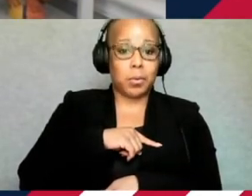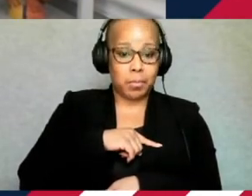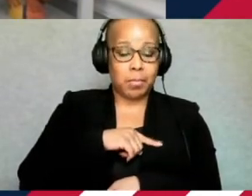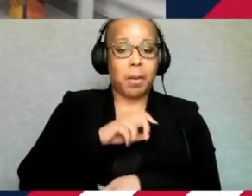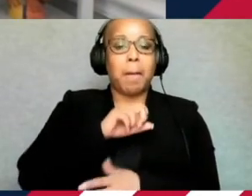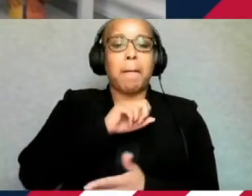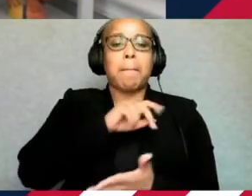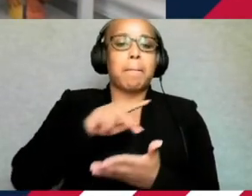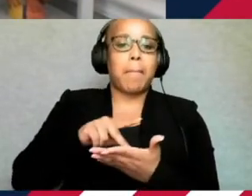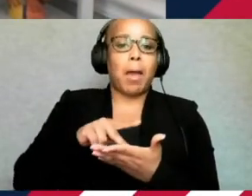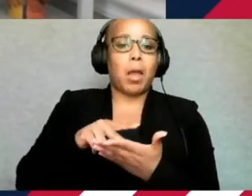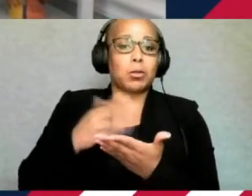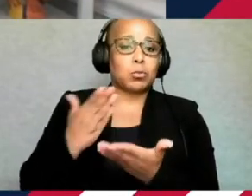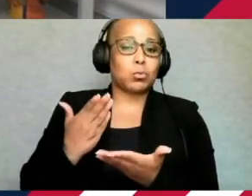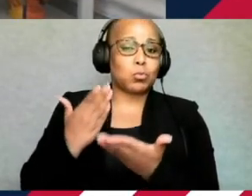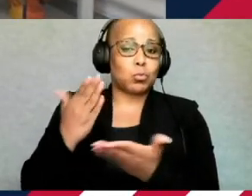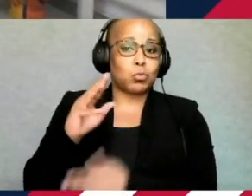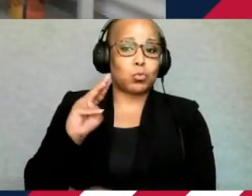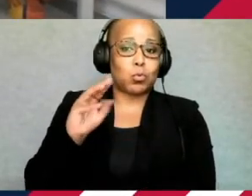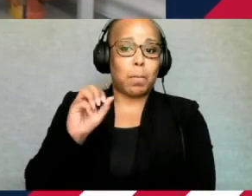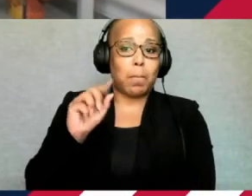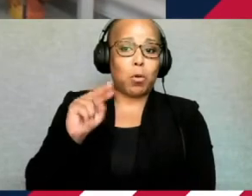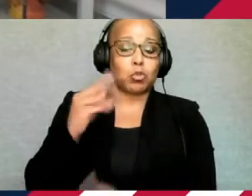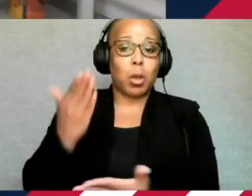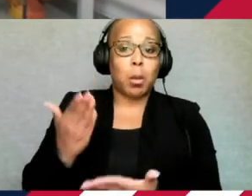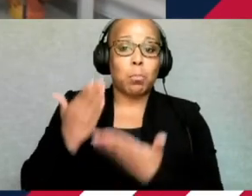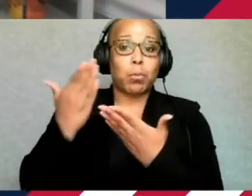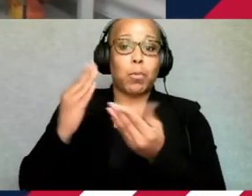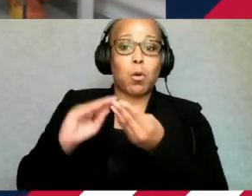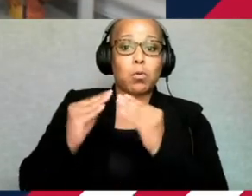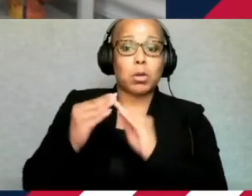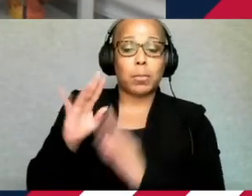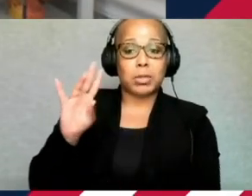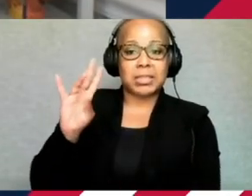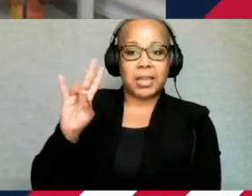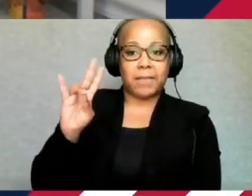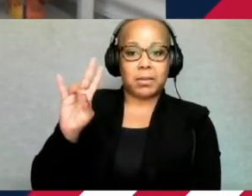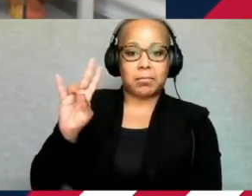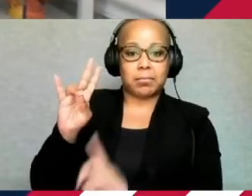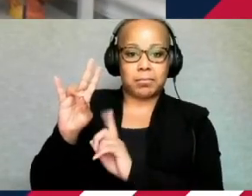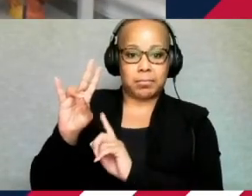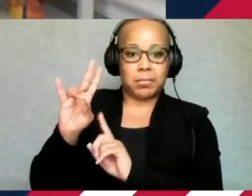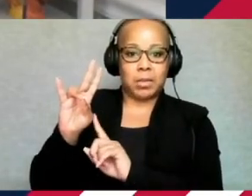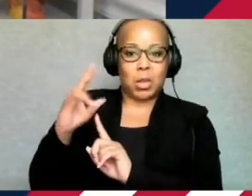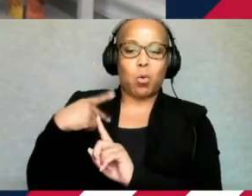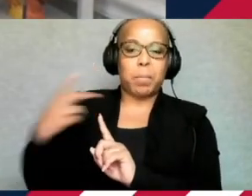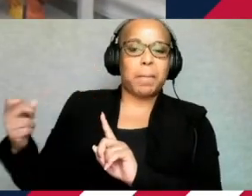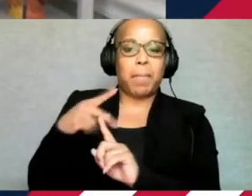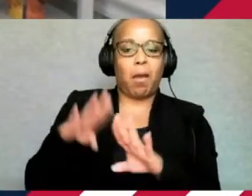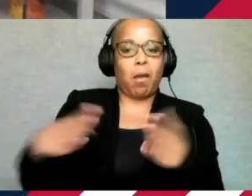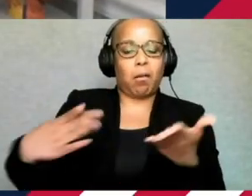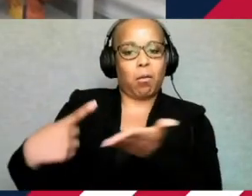motion proposal number 7. We're going to be putting it back on the table.